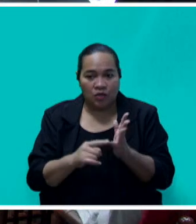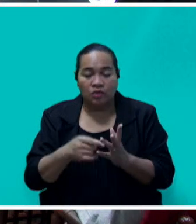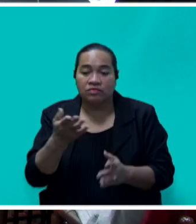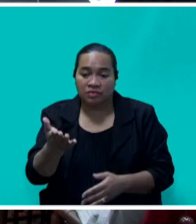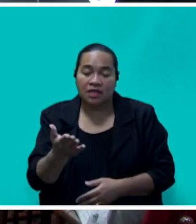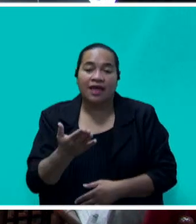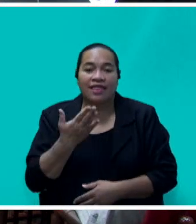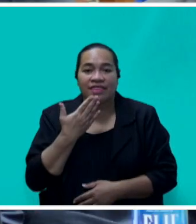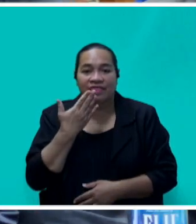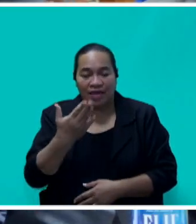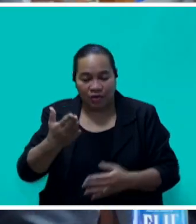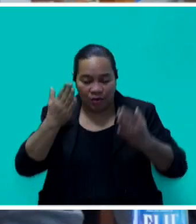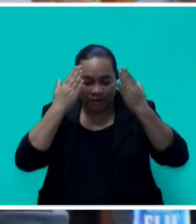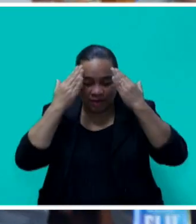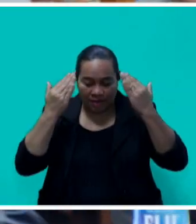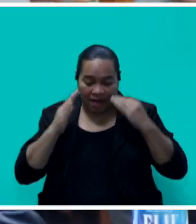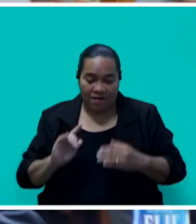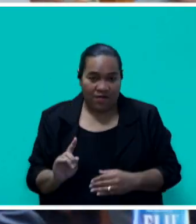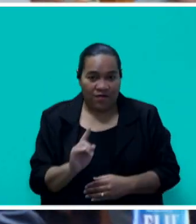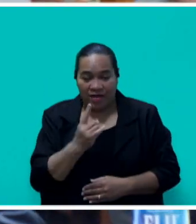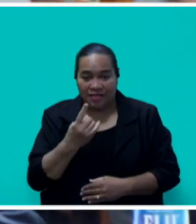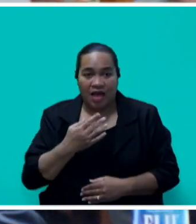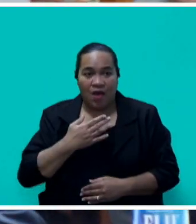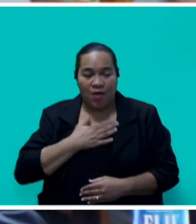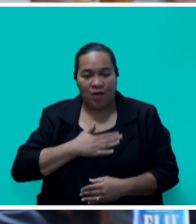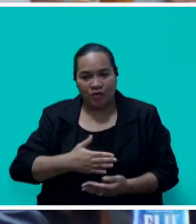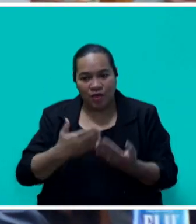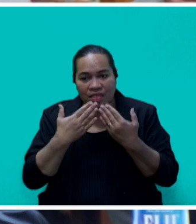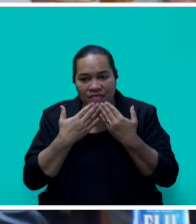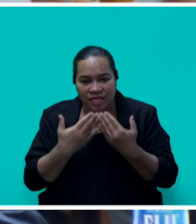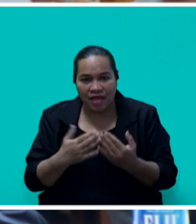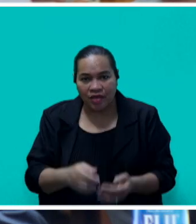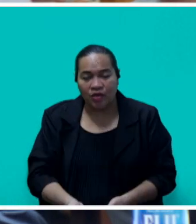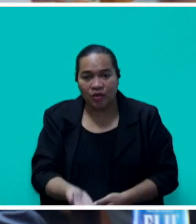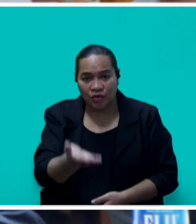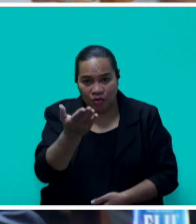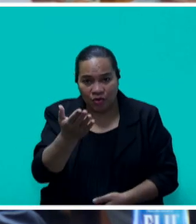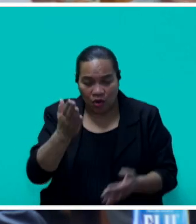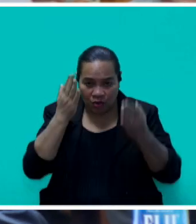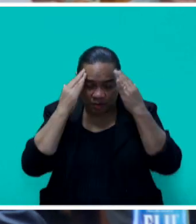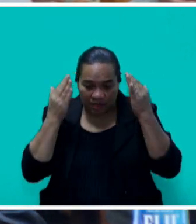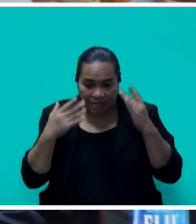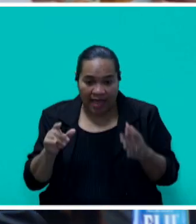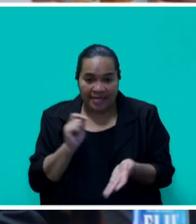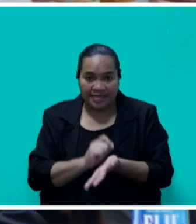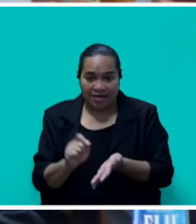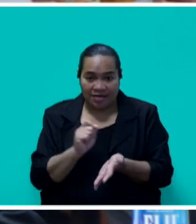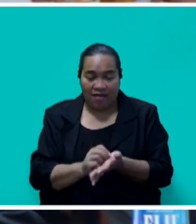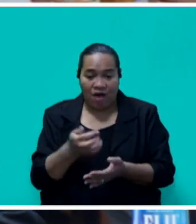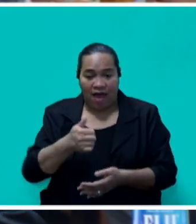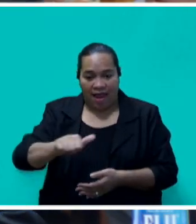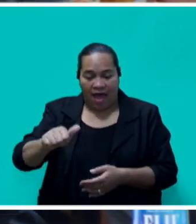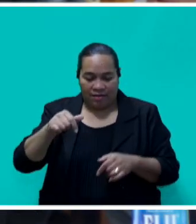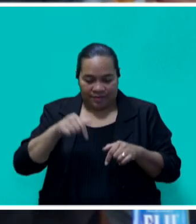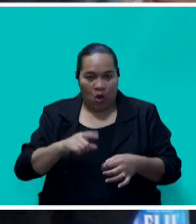Thank you, Mr. Speaker. So first, let me thank you, Honourable Speaker, and the Secretariat for allowing this